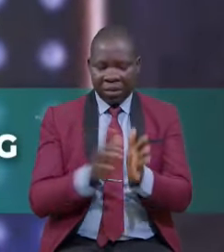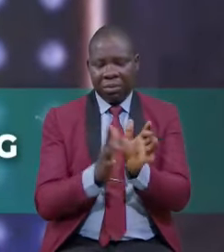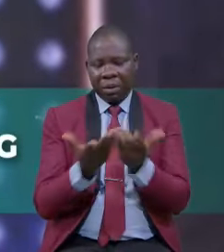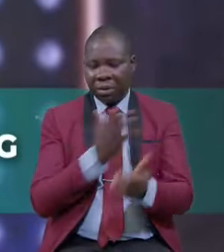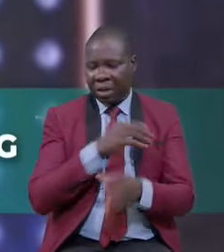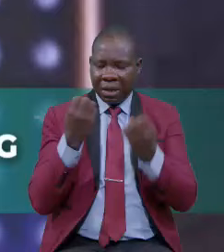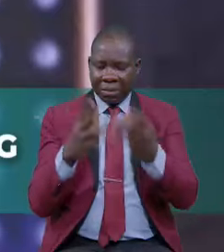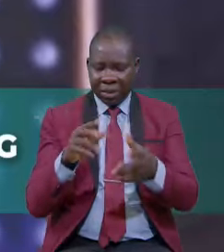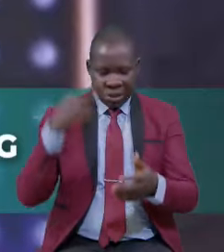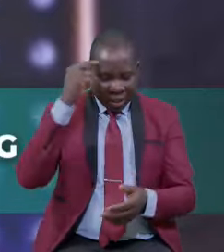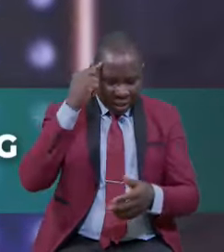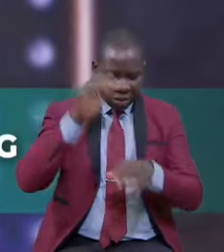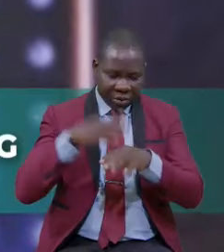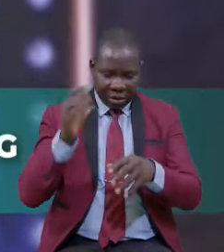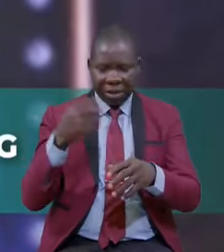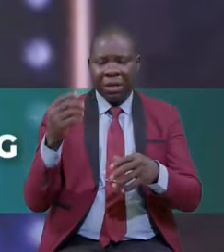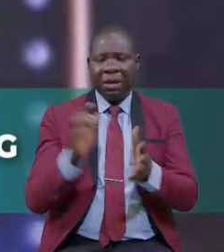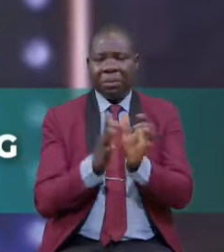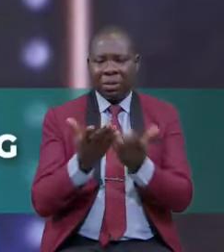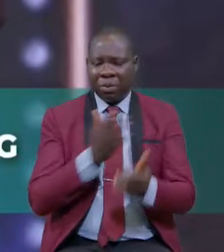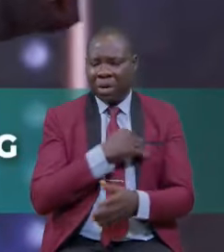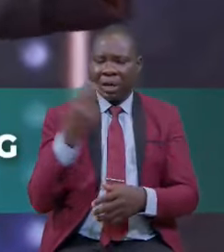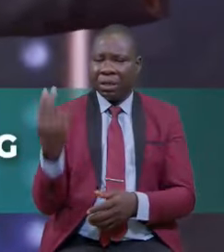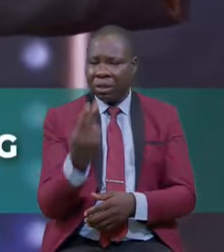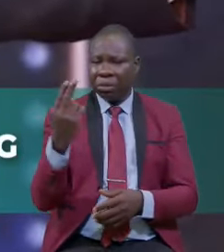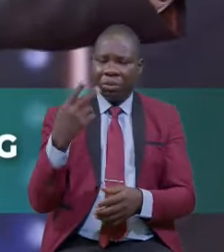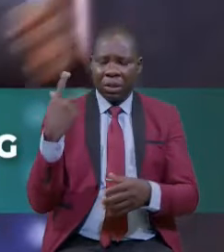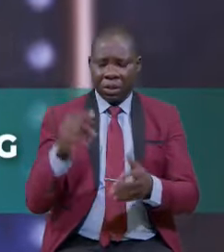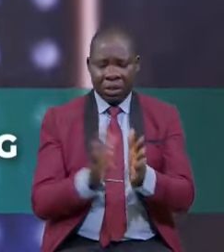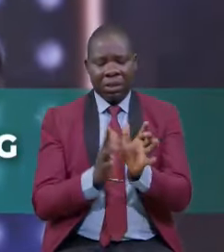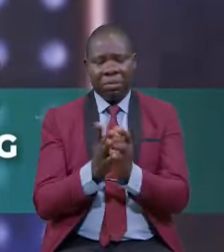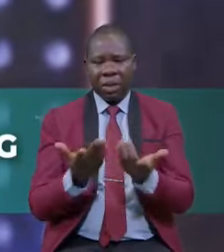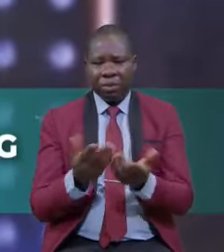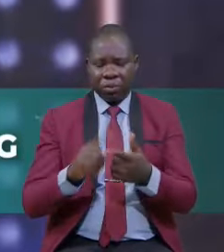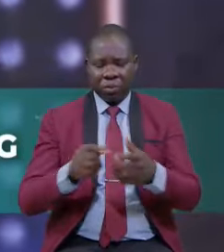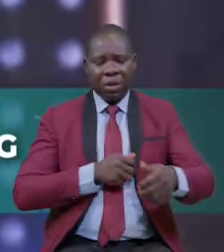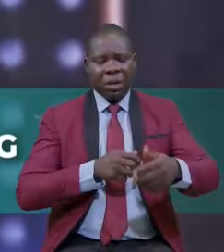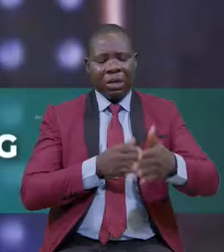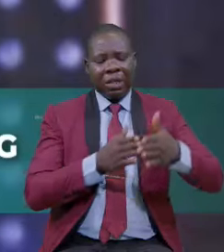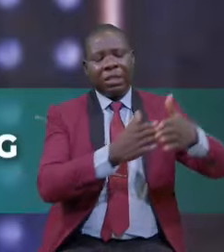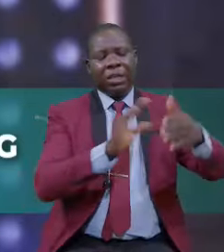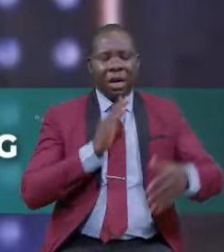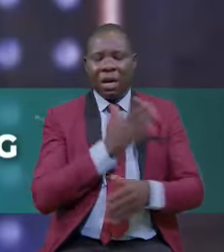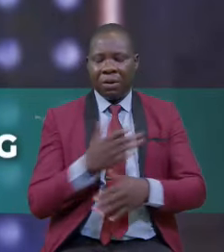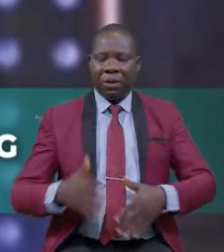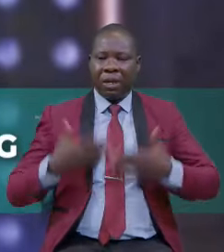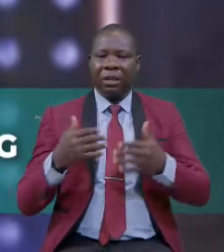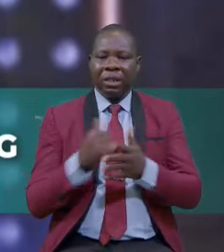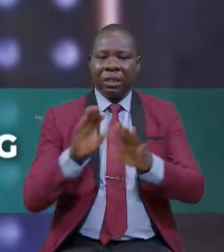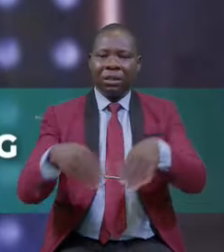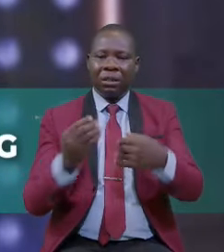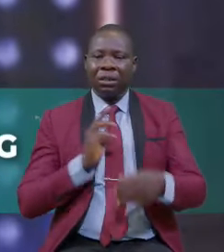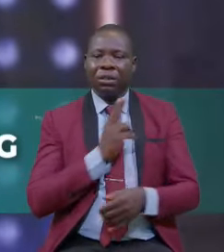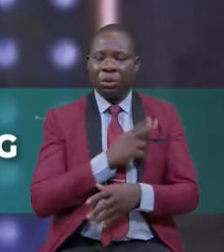Bible and we live by that word, it gives us boundless instruction. It's an